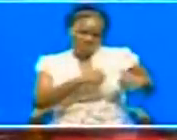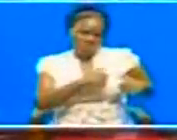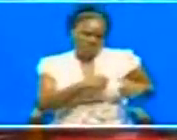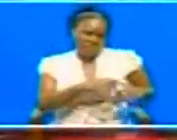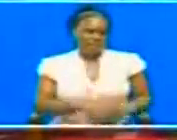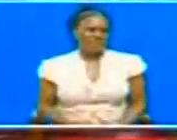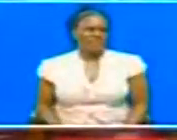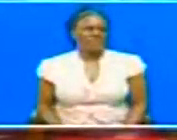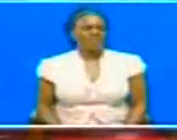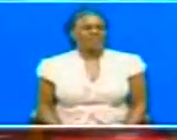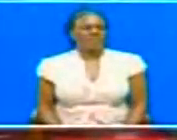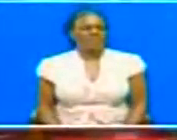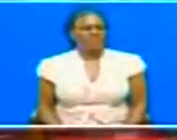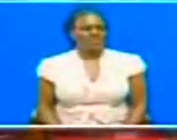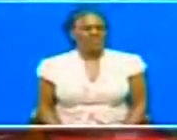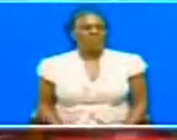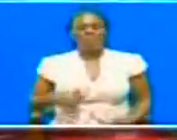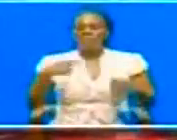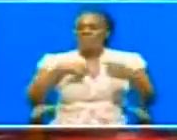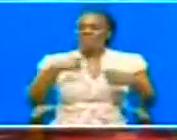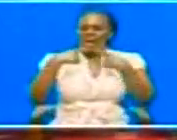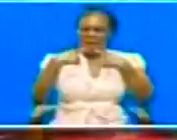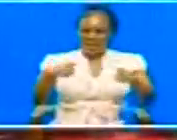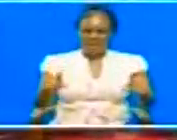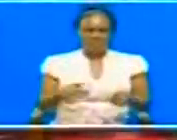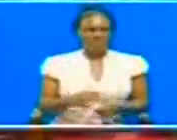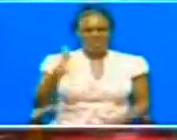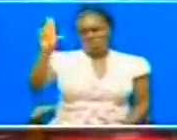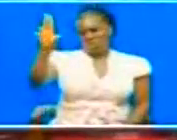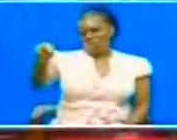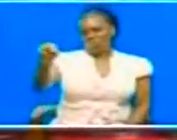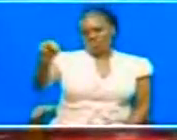it. I'll spread the word. No.